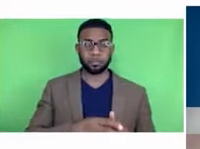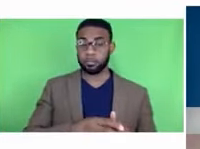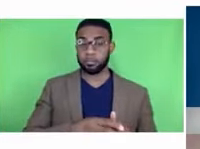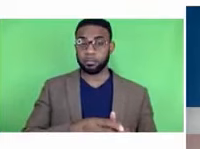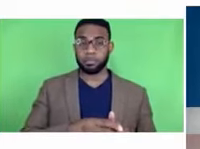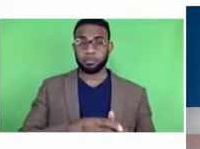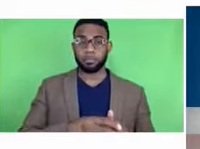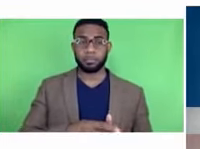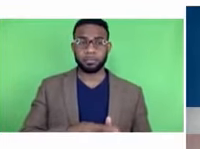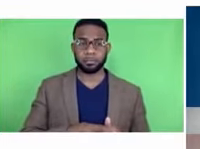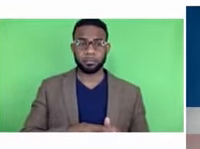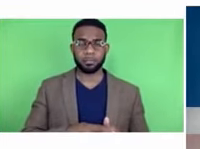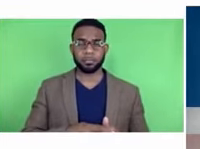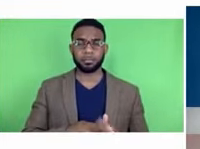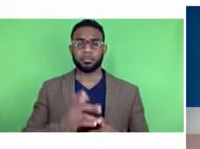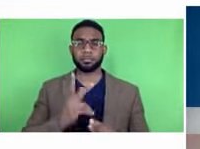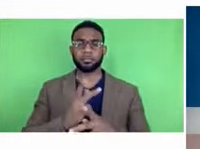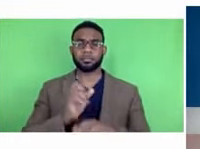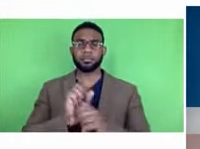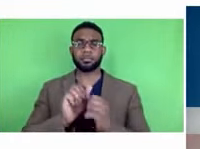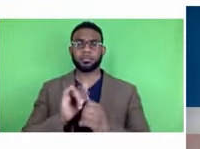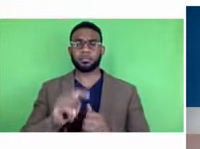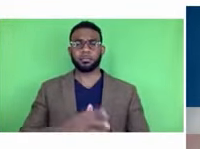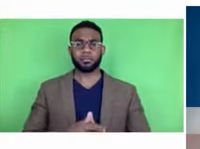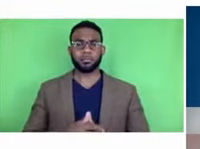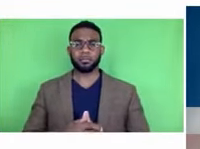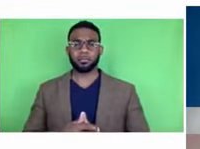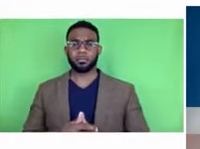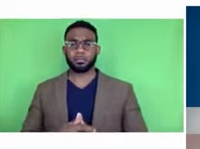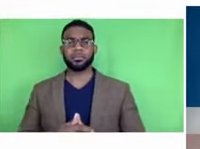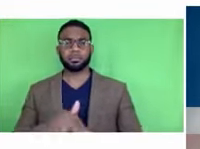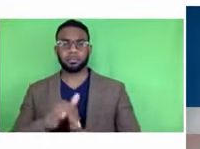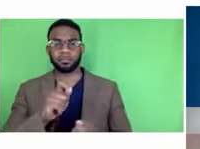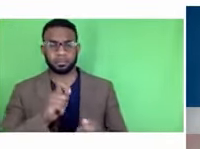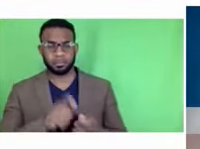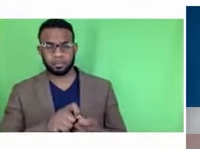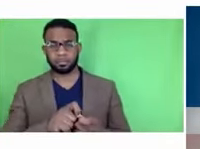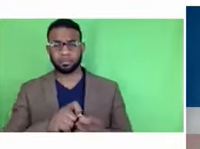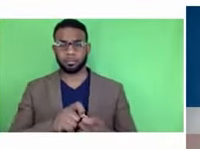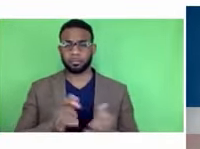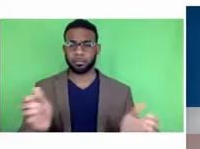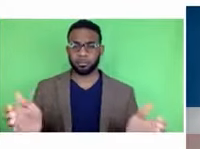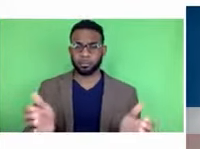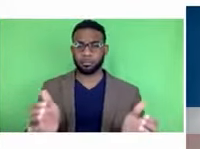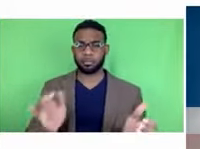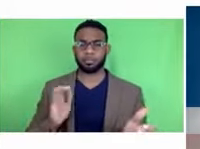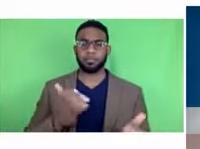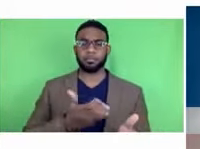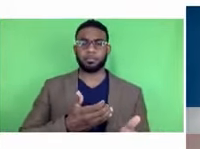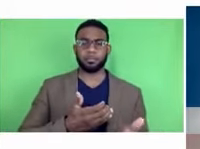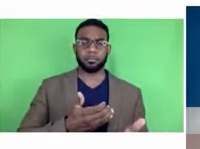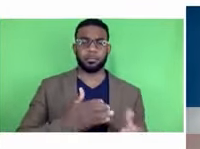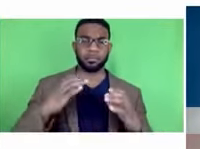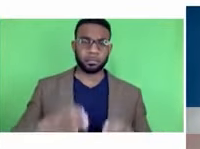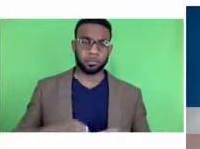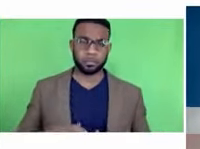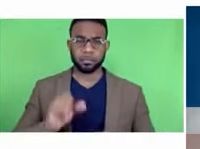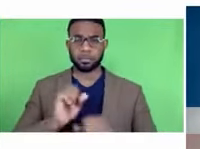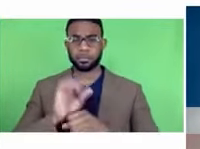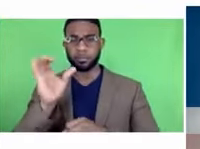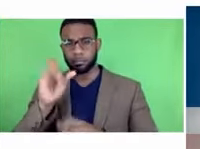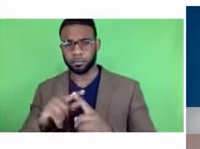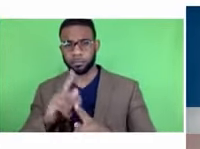I plan to keep working with it. Yes, exactly. And encouraging our clients and job seekers to keep